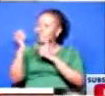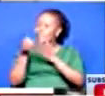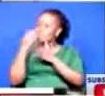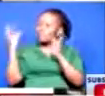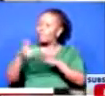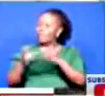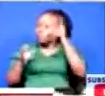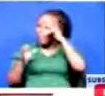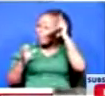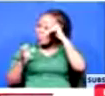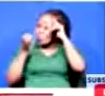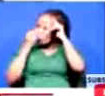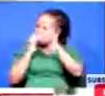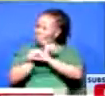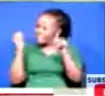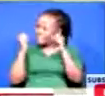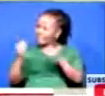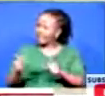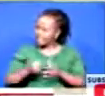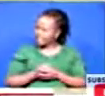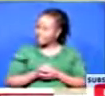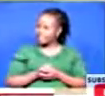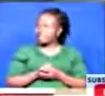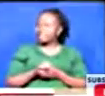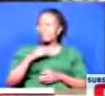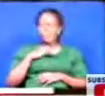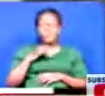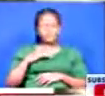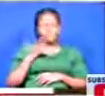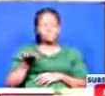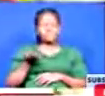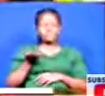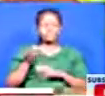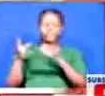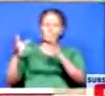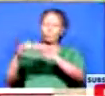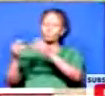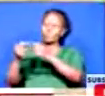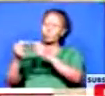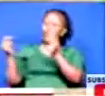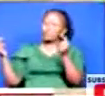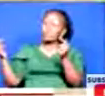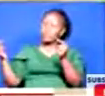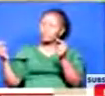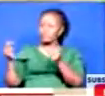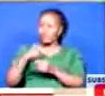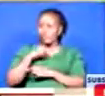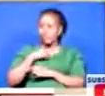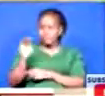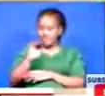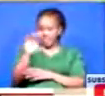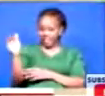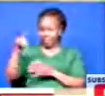Na Mungu ndio bere. Nigehisi wapinzani ama the opposition. Nigewasi ya kwamba maana